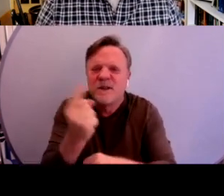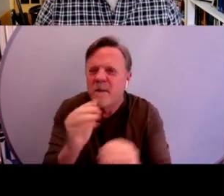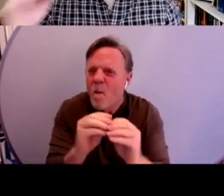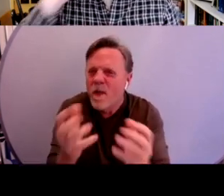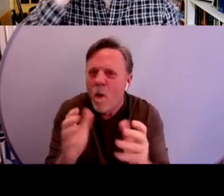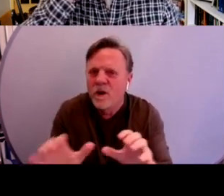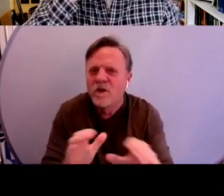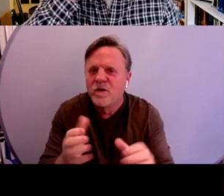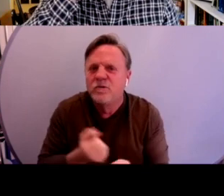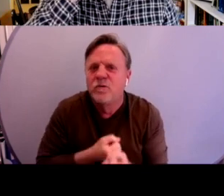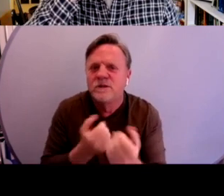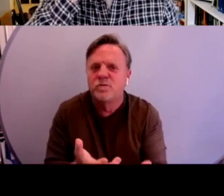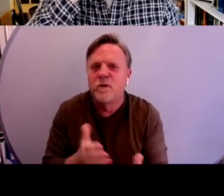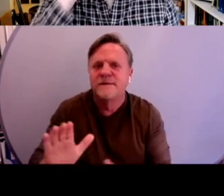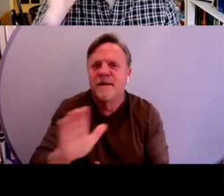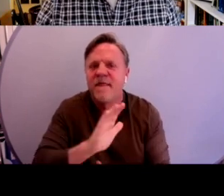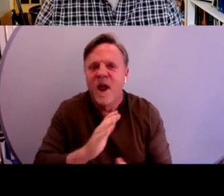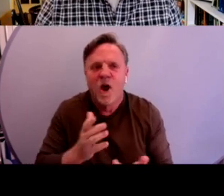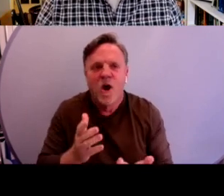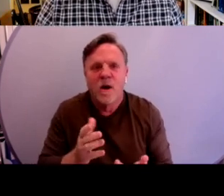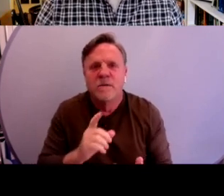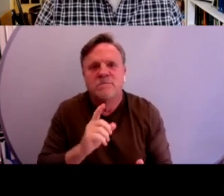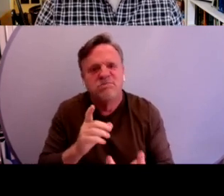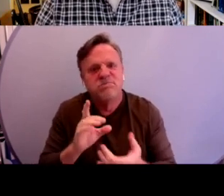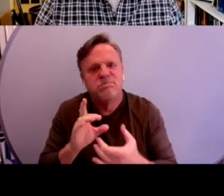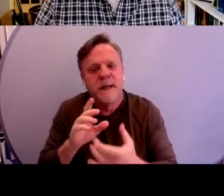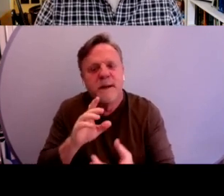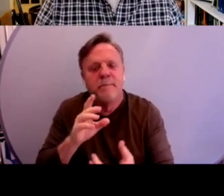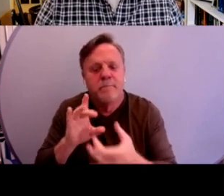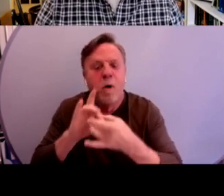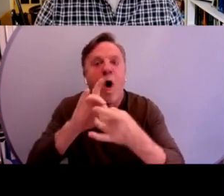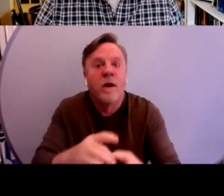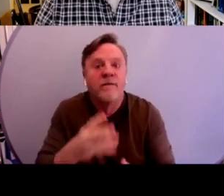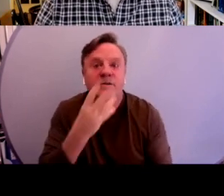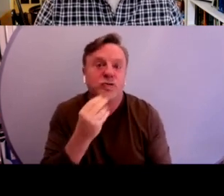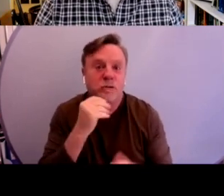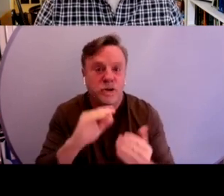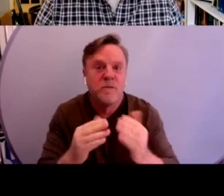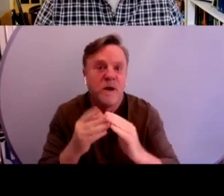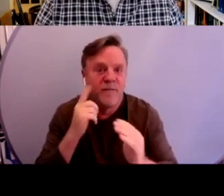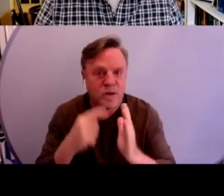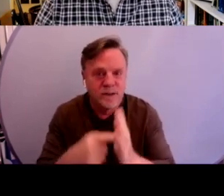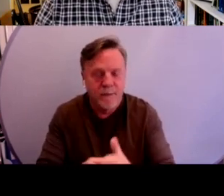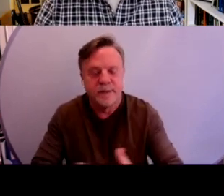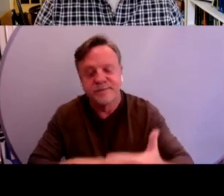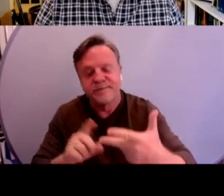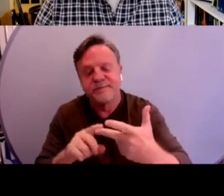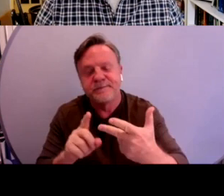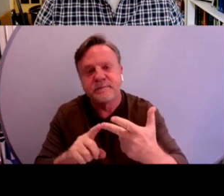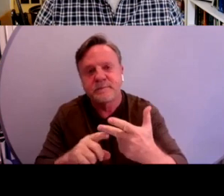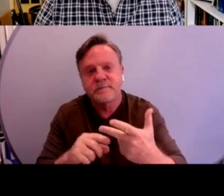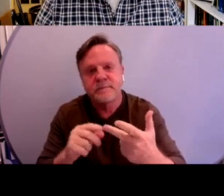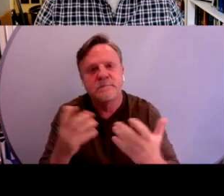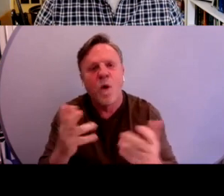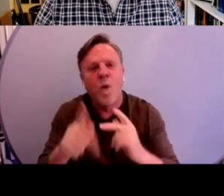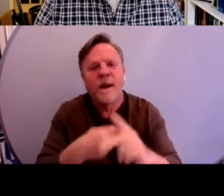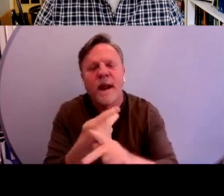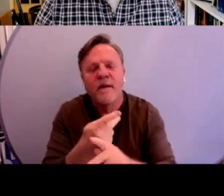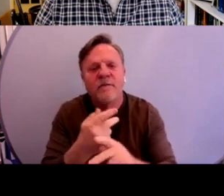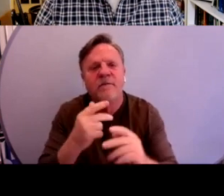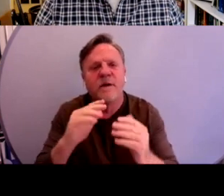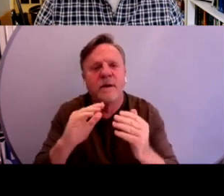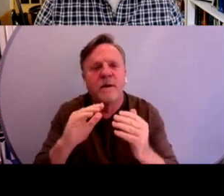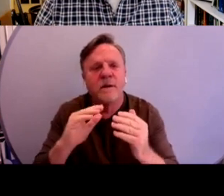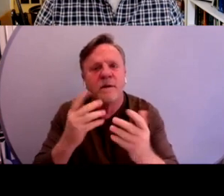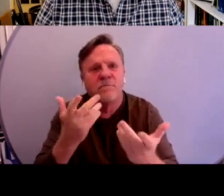to express their being part of a Jewish community, for instance? Third, what kind of community, what kind of